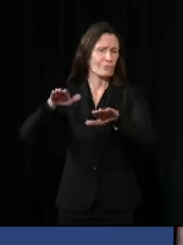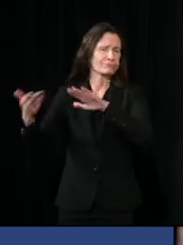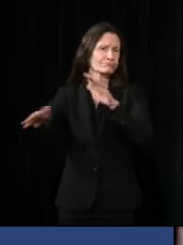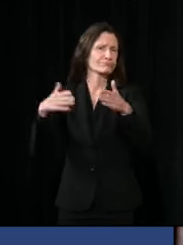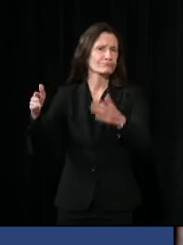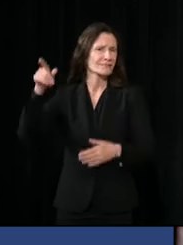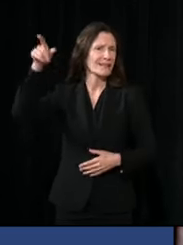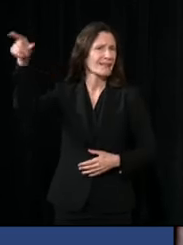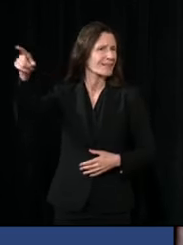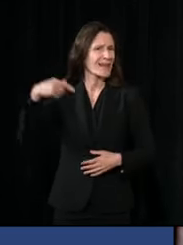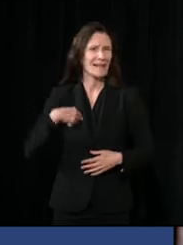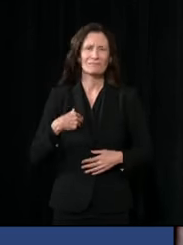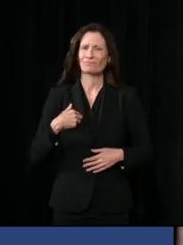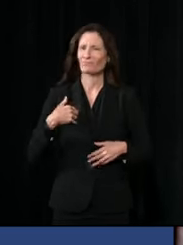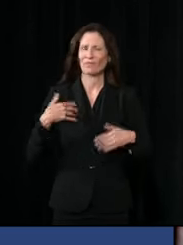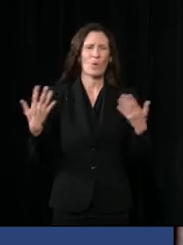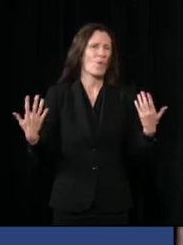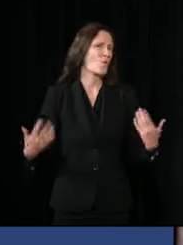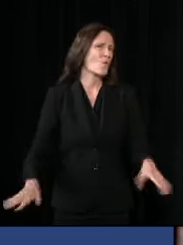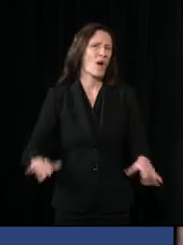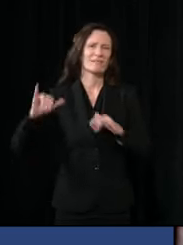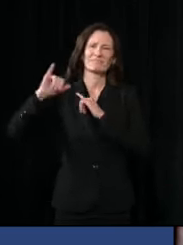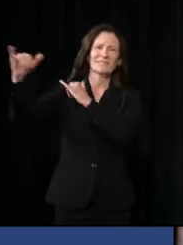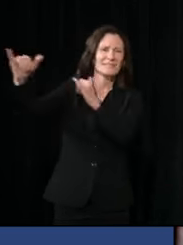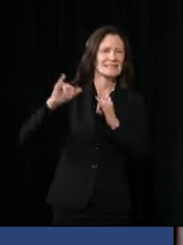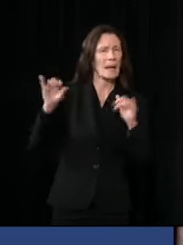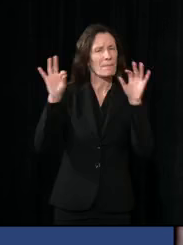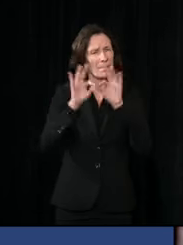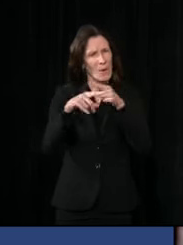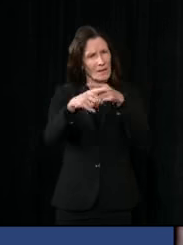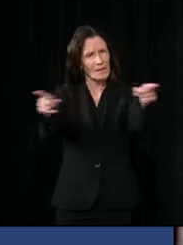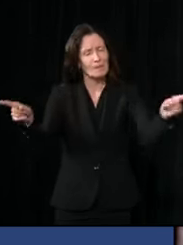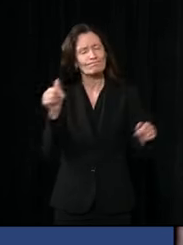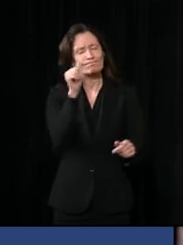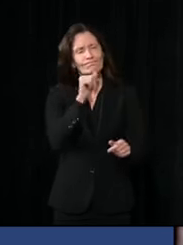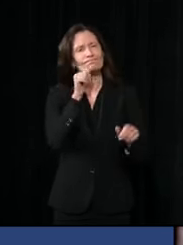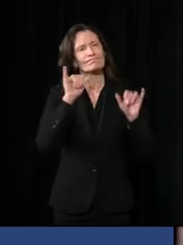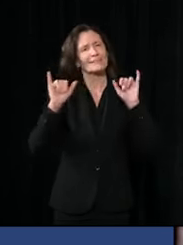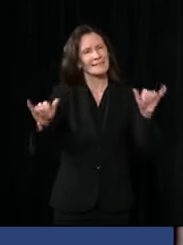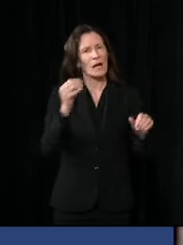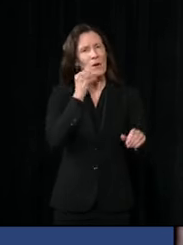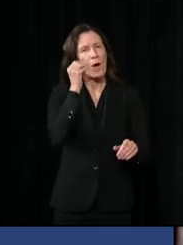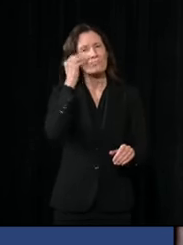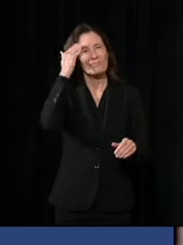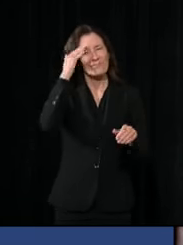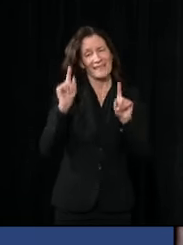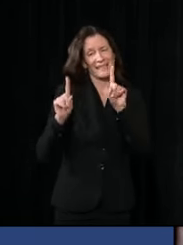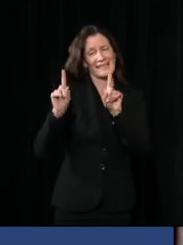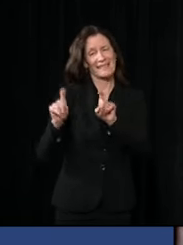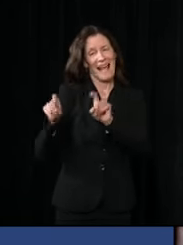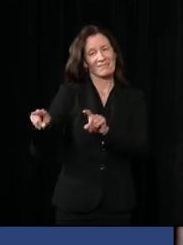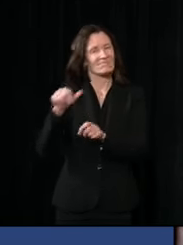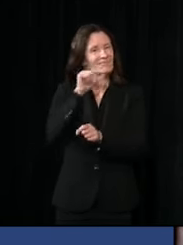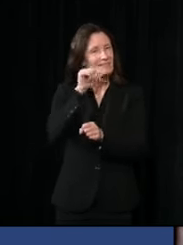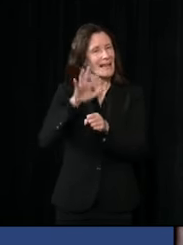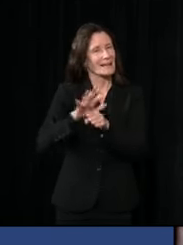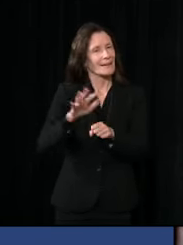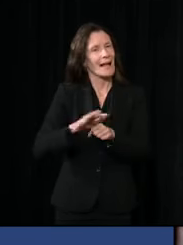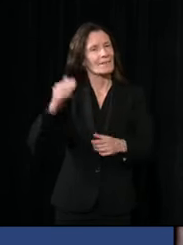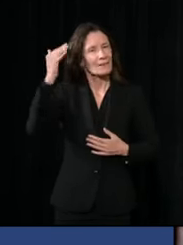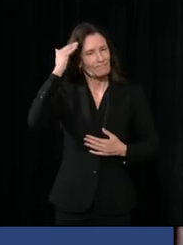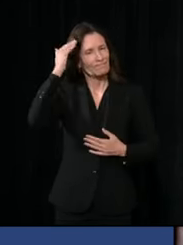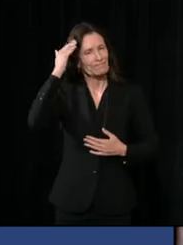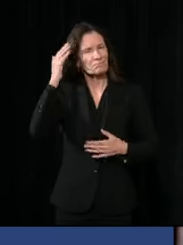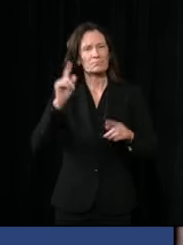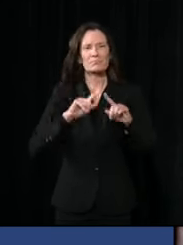contracted COVID-19 1 or 2 weeks ago now need hospitalization. And more families all across Pennsylvania are